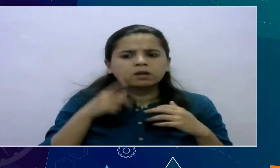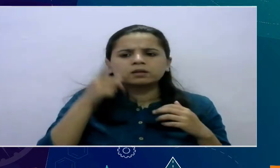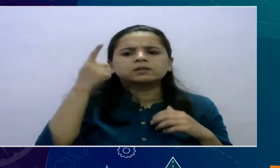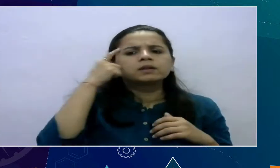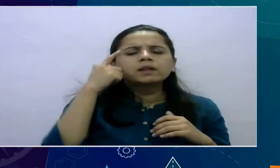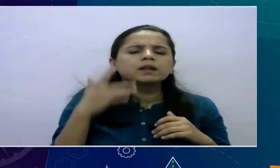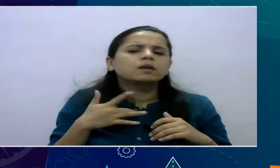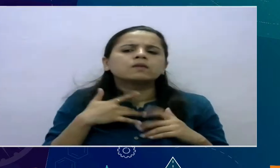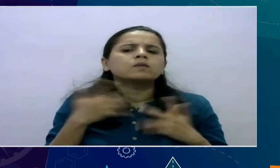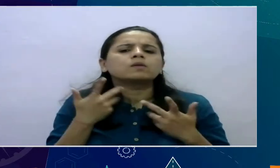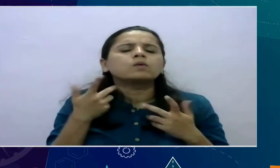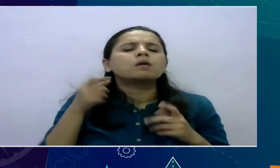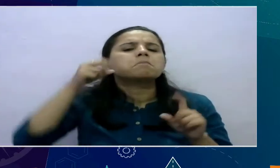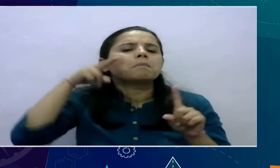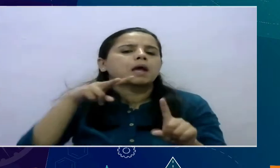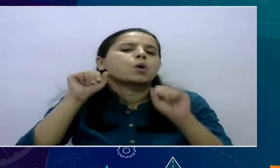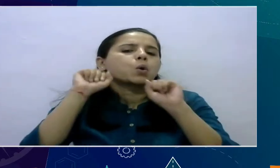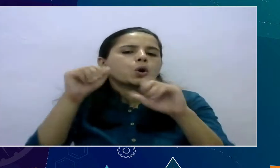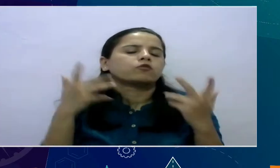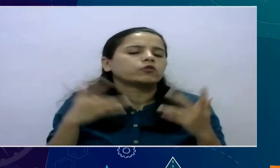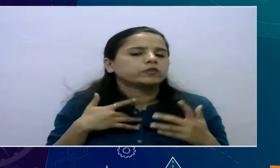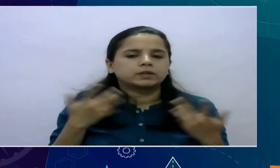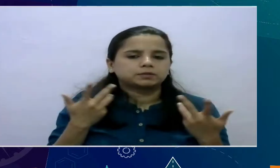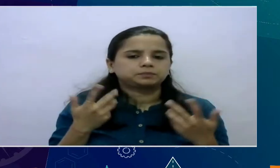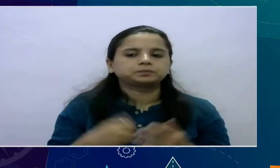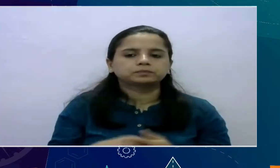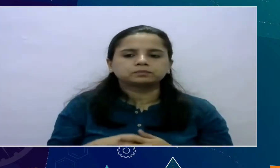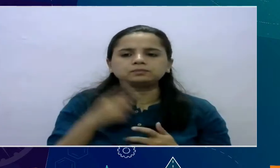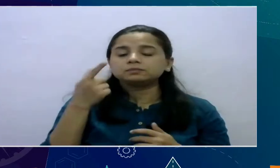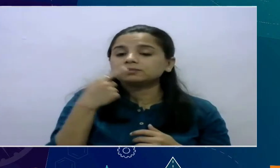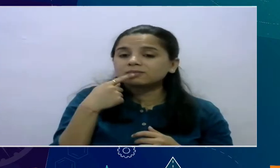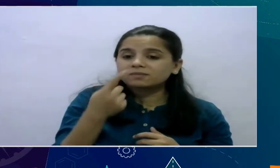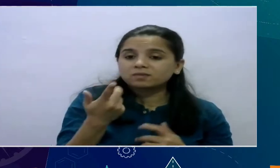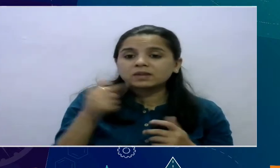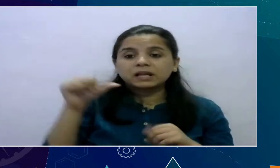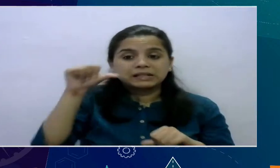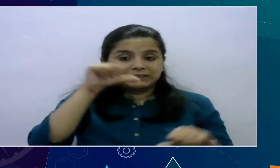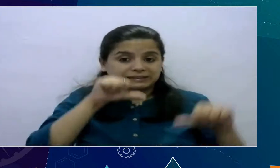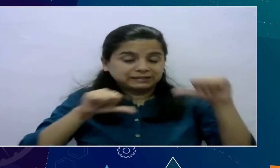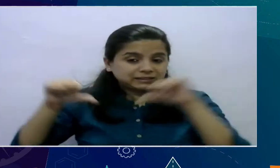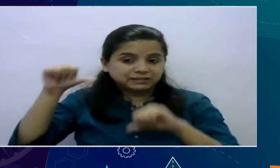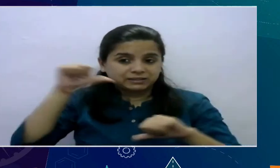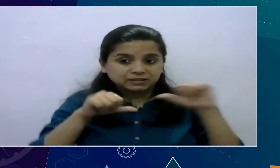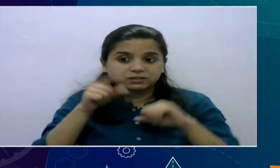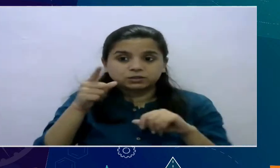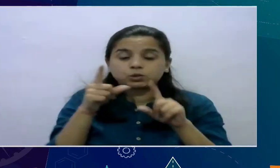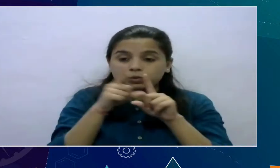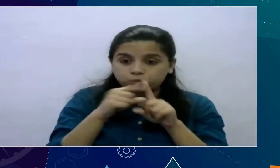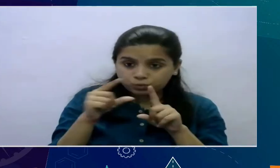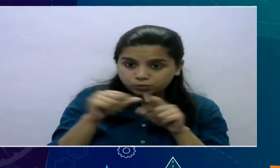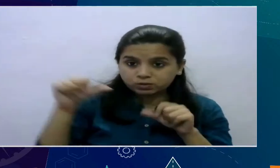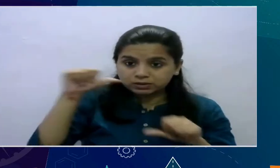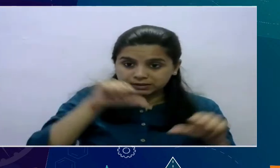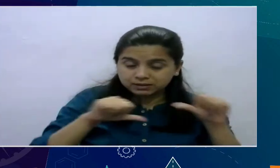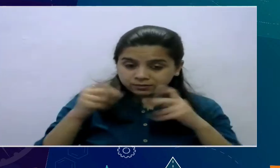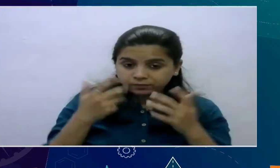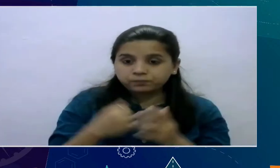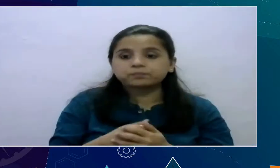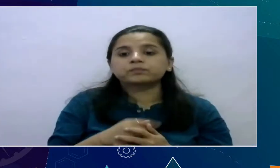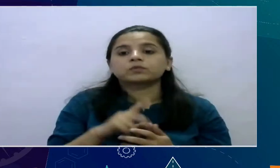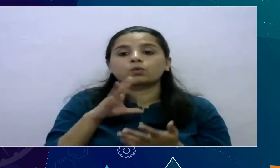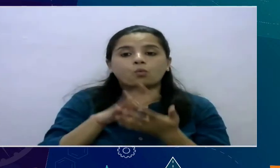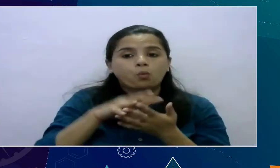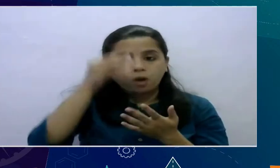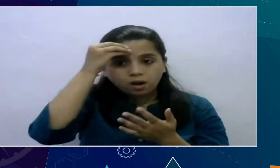is their perspective? Uh, I tell you that science, when you do it, and when you are